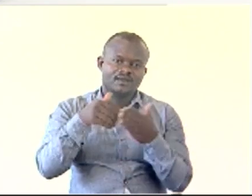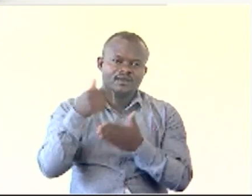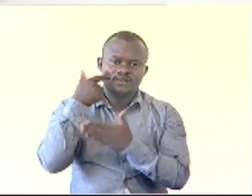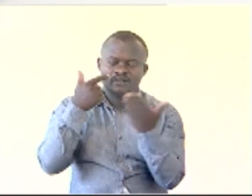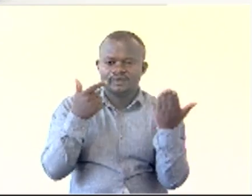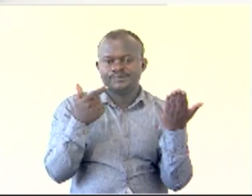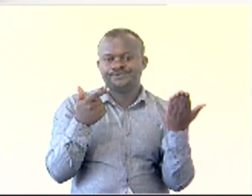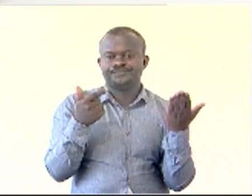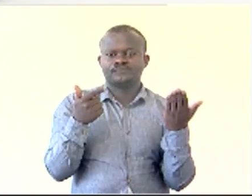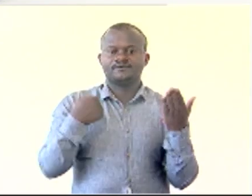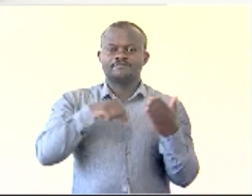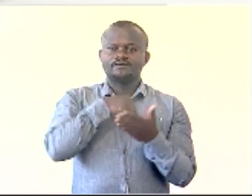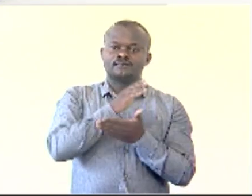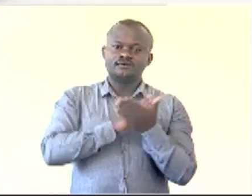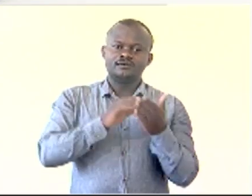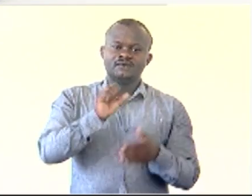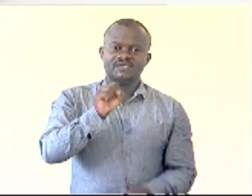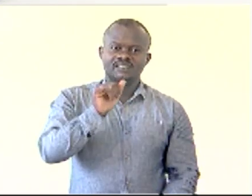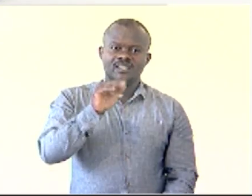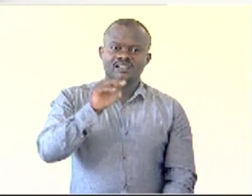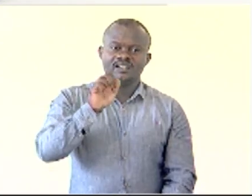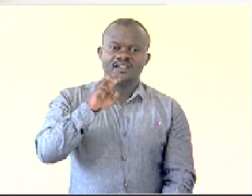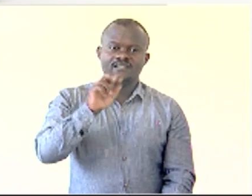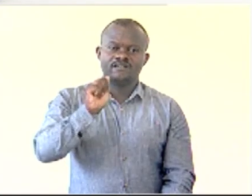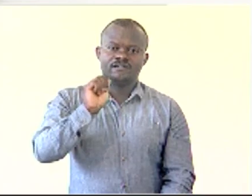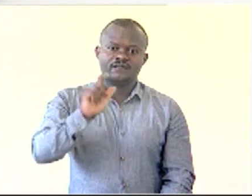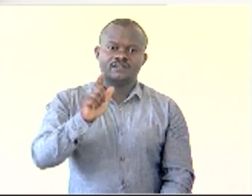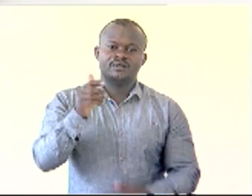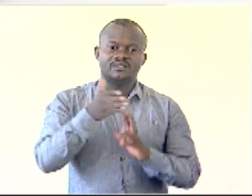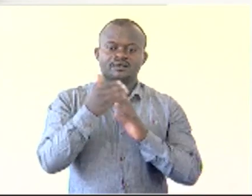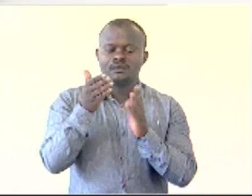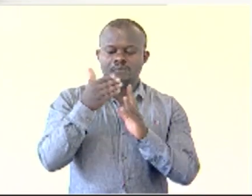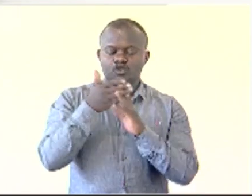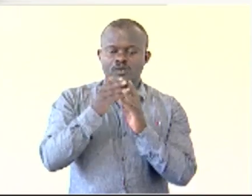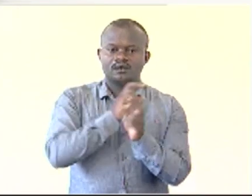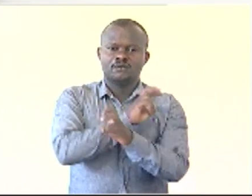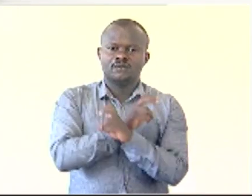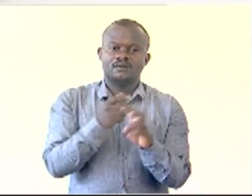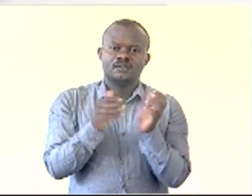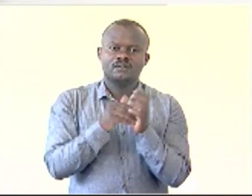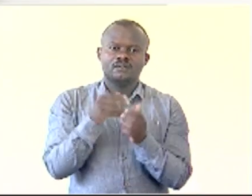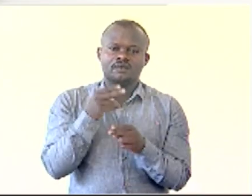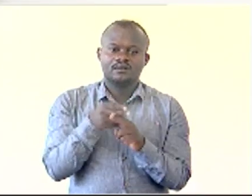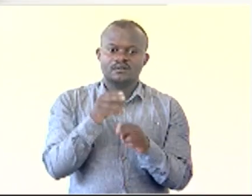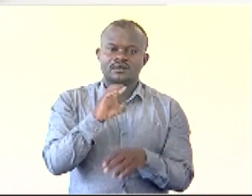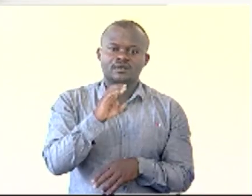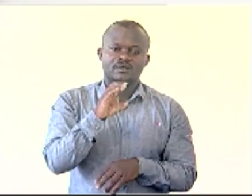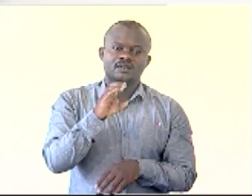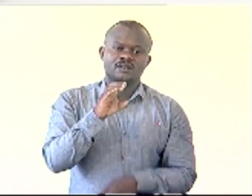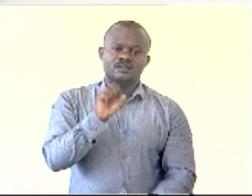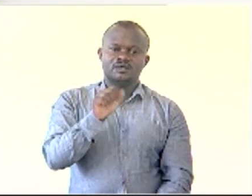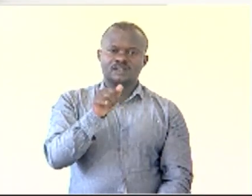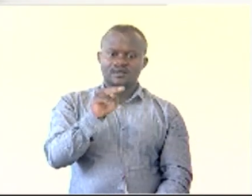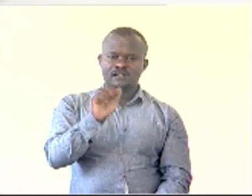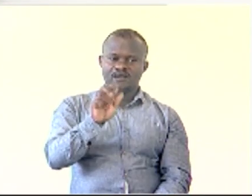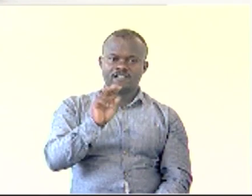collagen. We have synovial. These are spaces between bones, and are called synovial cavity that